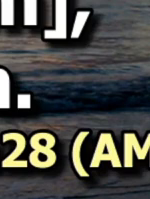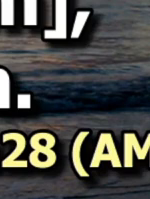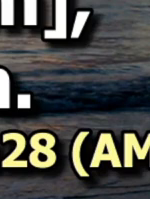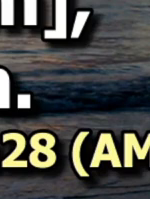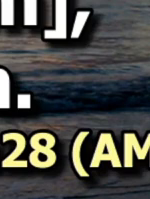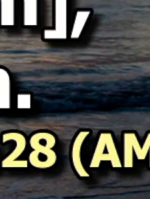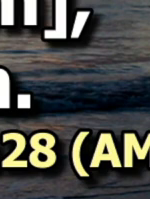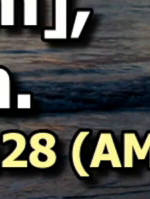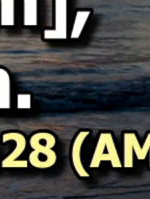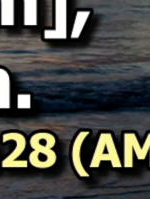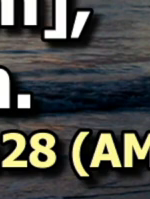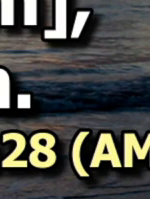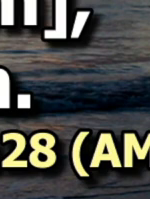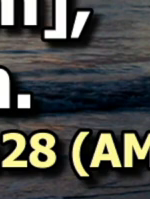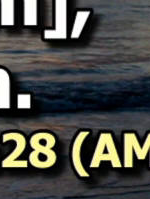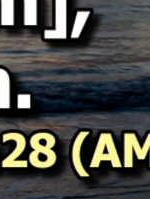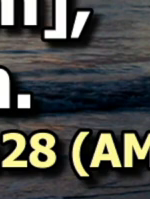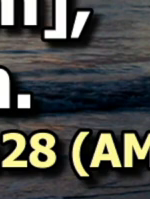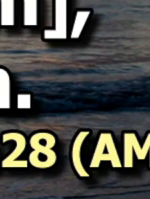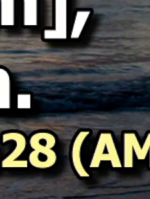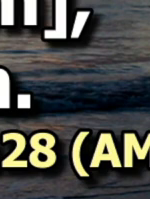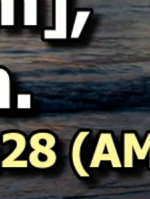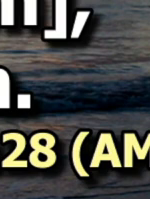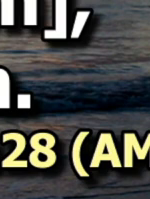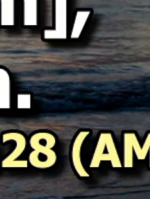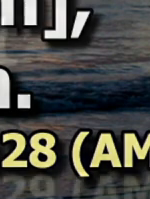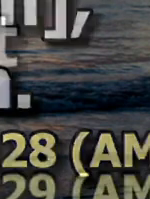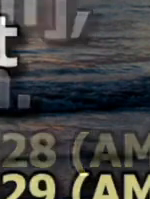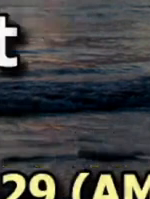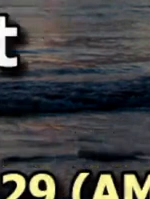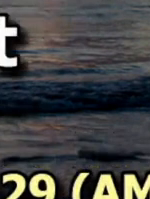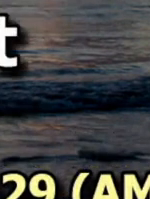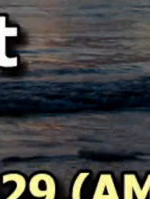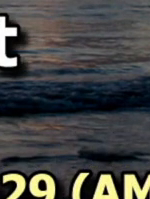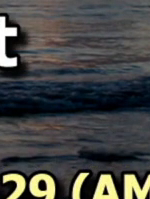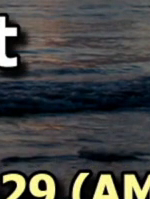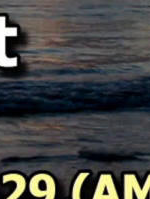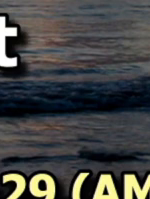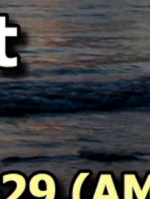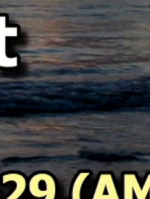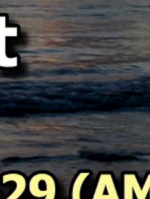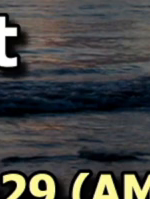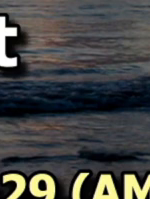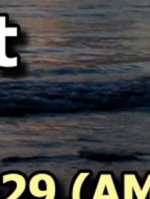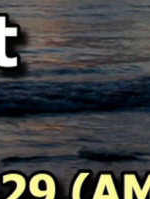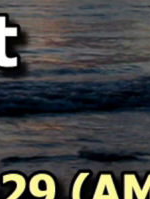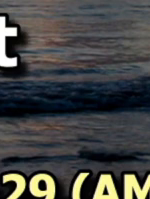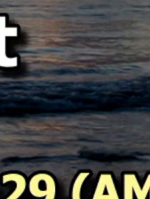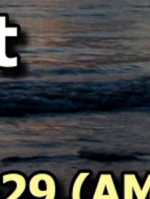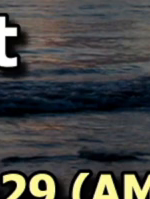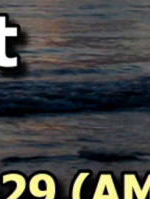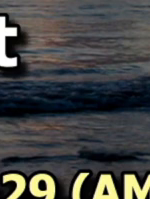things, Jesus went on ahead of them, going up to Jerusalem. As he approached, when he